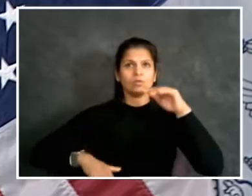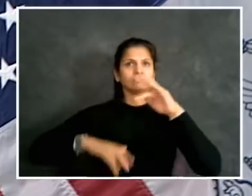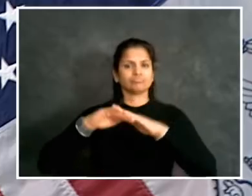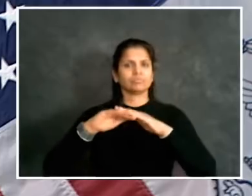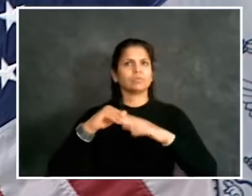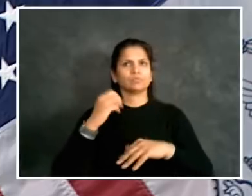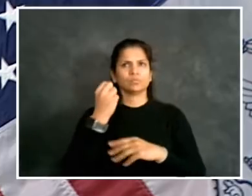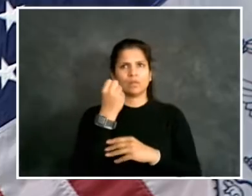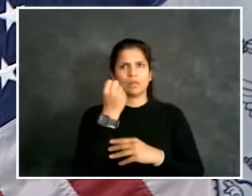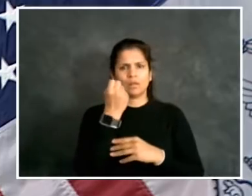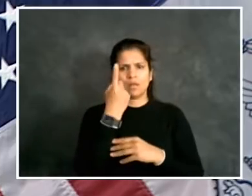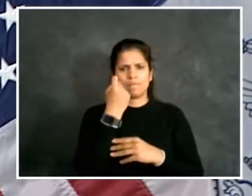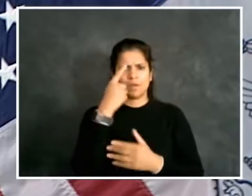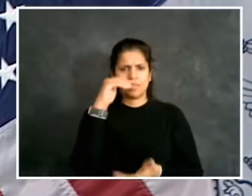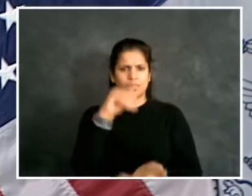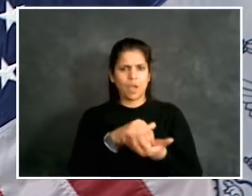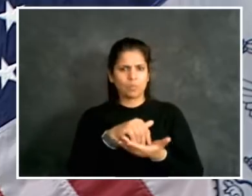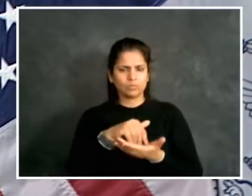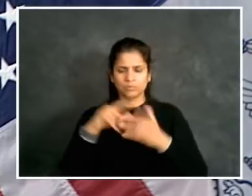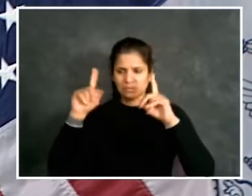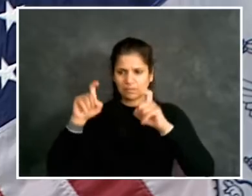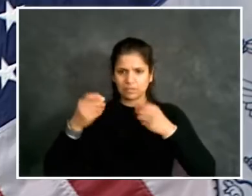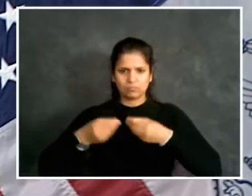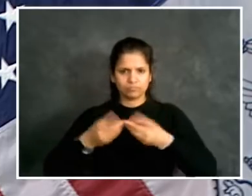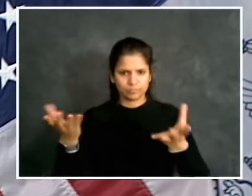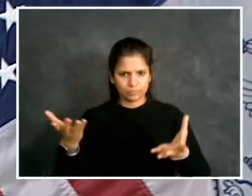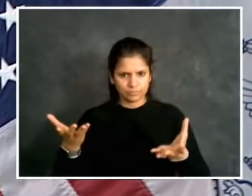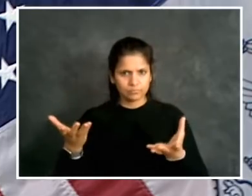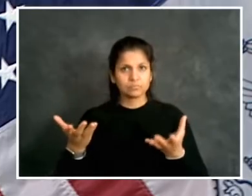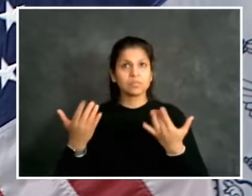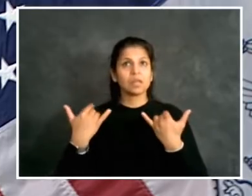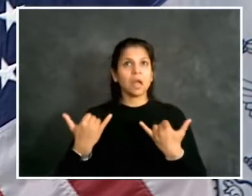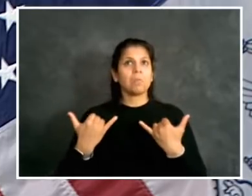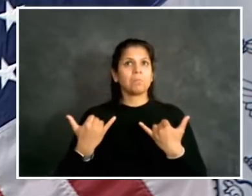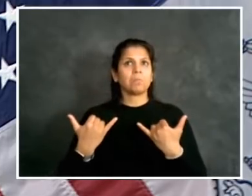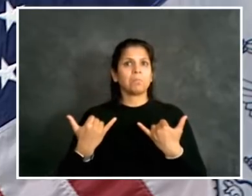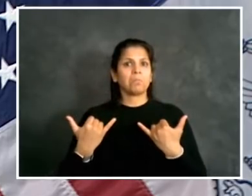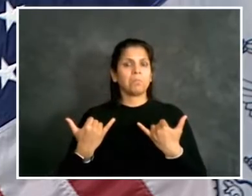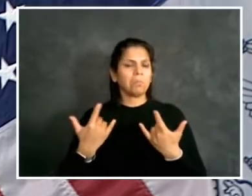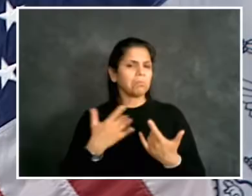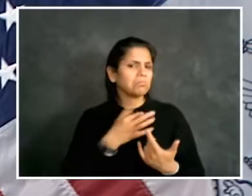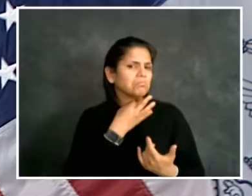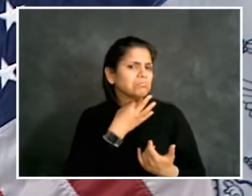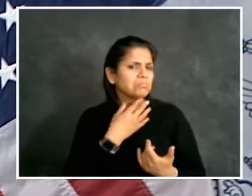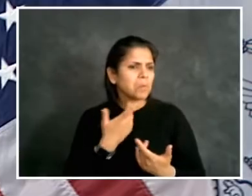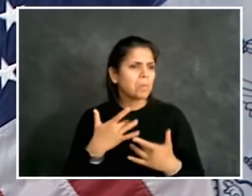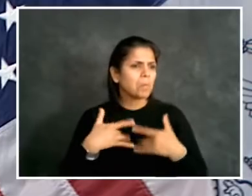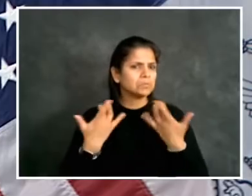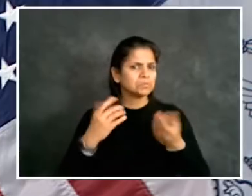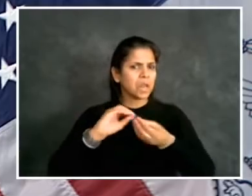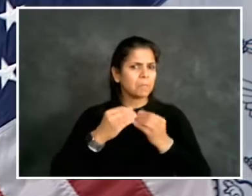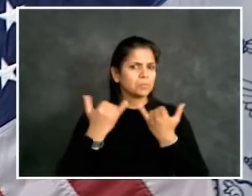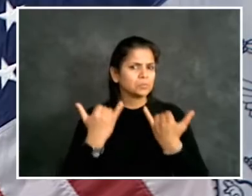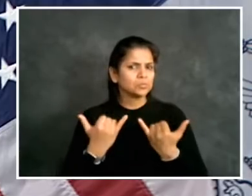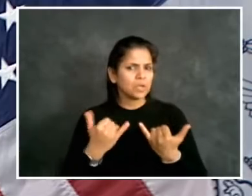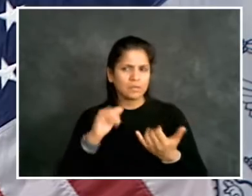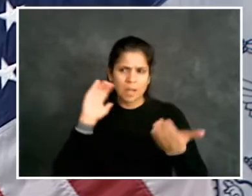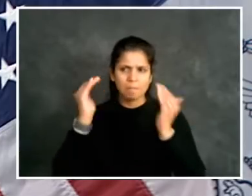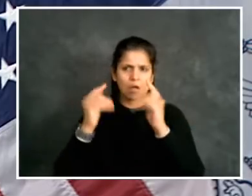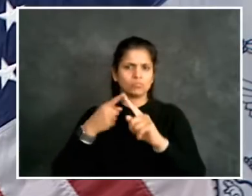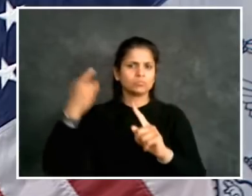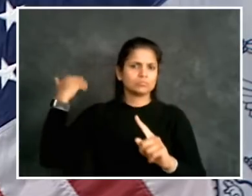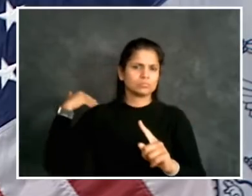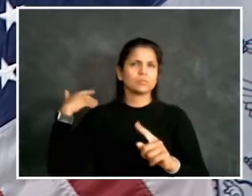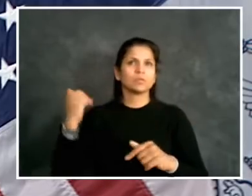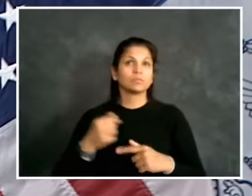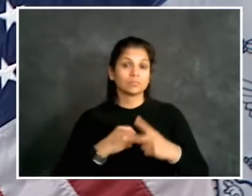temporarily freezing these bodies, but that if a funeral home collects the body, they